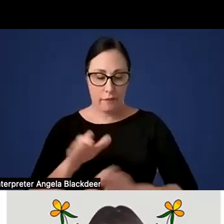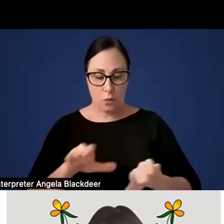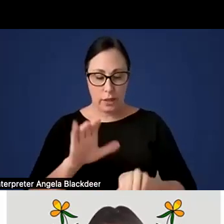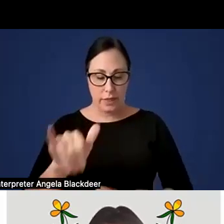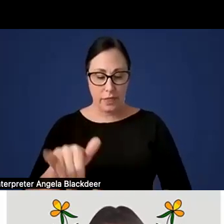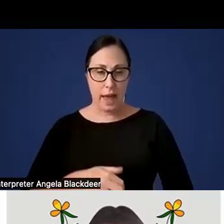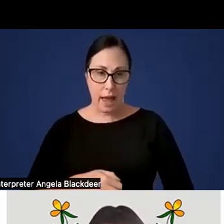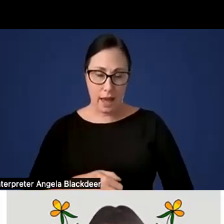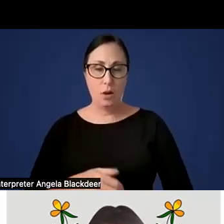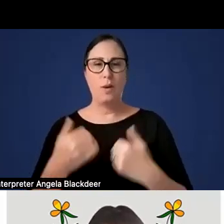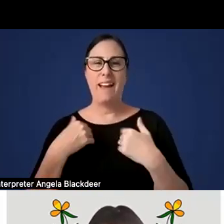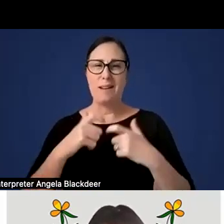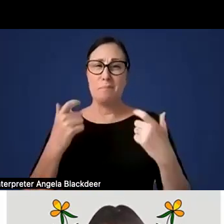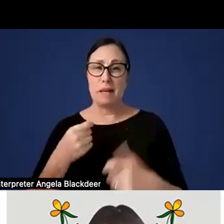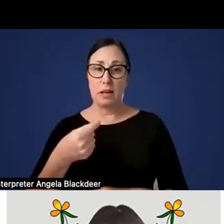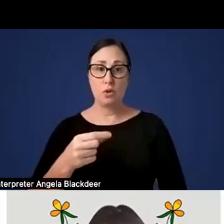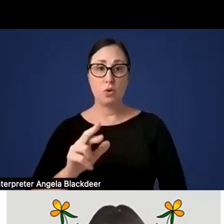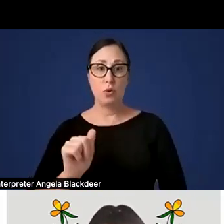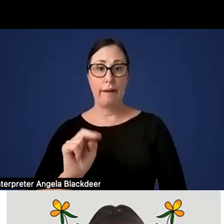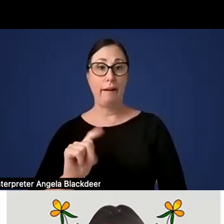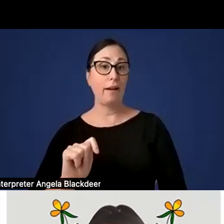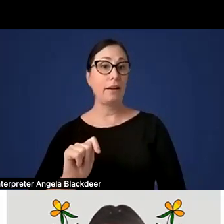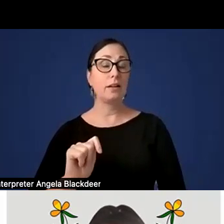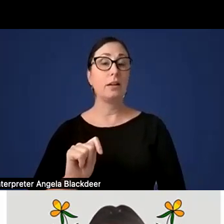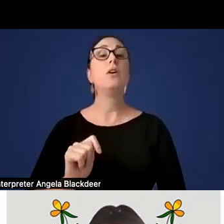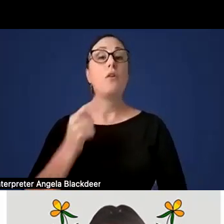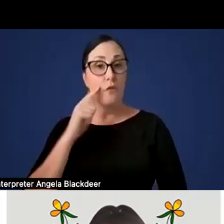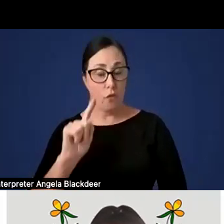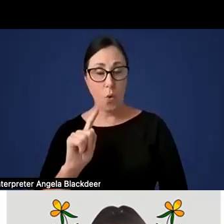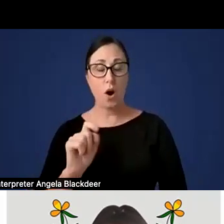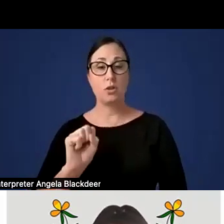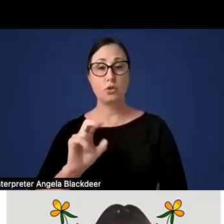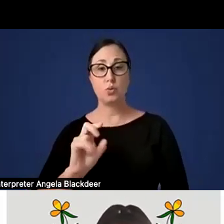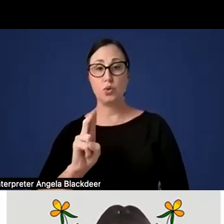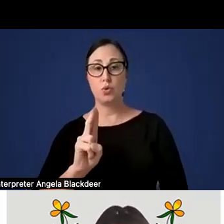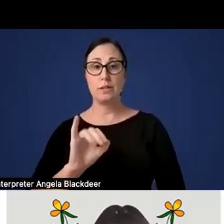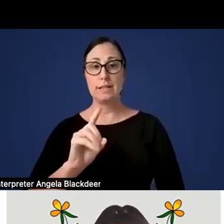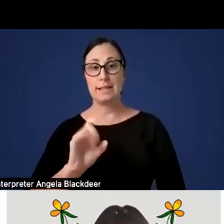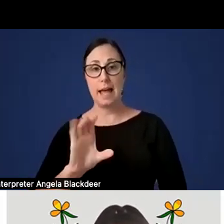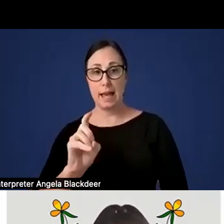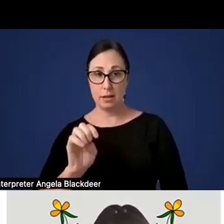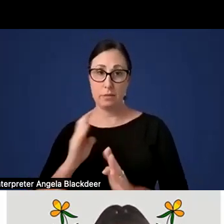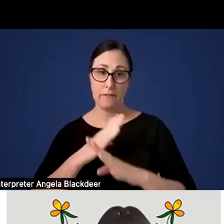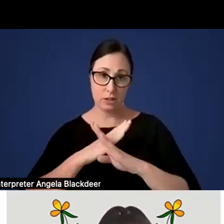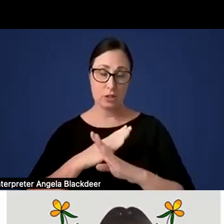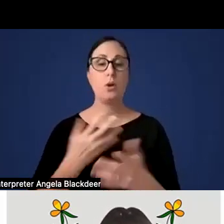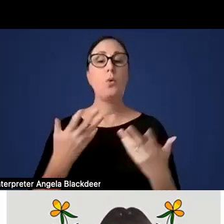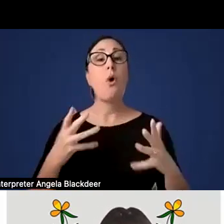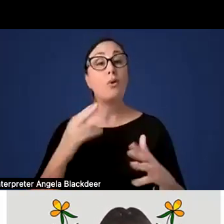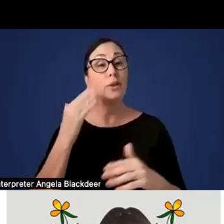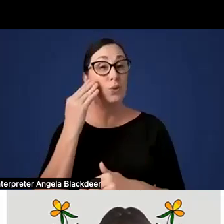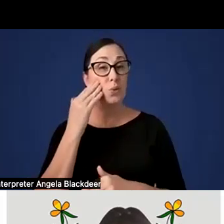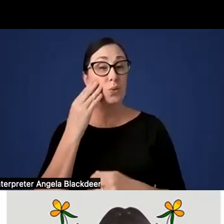we got a big grant on suicide prevention. And after a year, which we already knew, a lot of